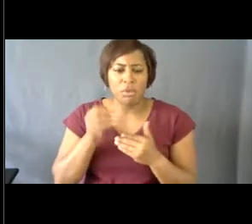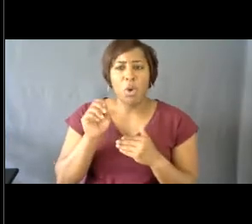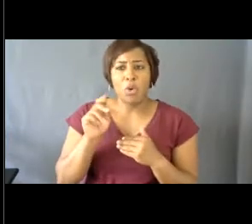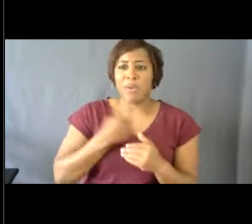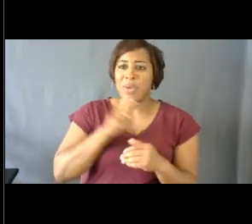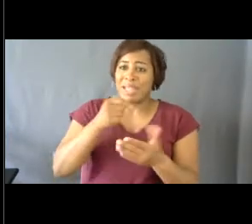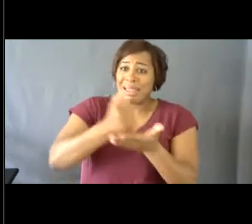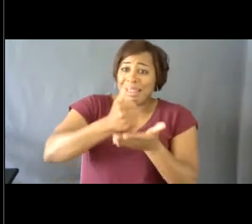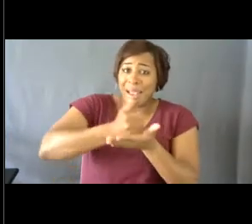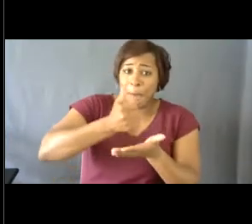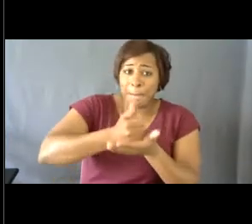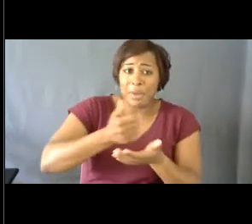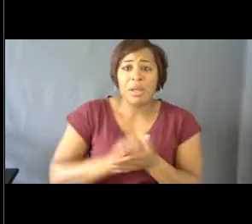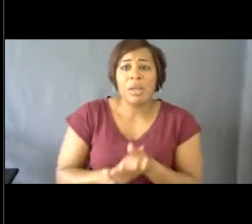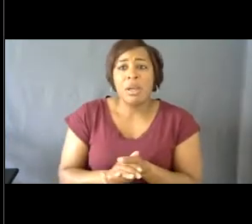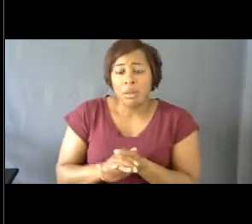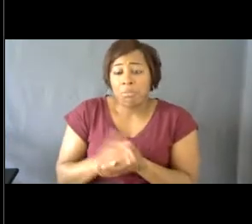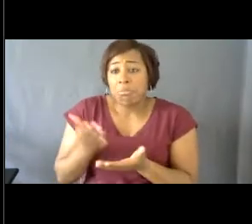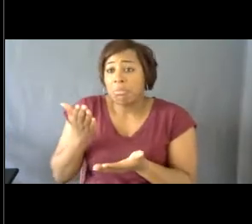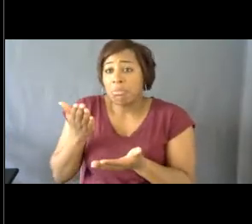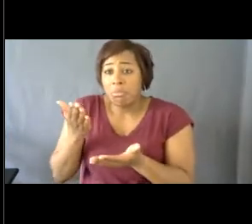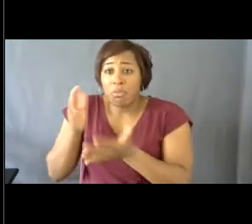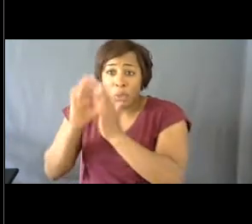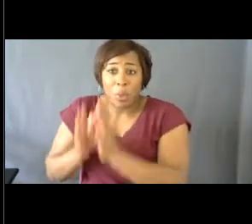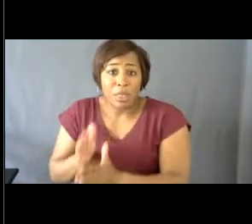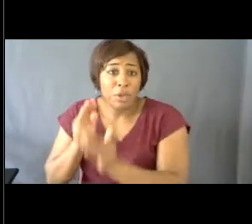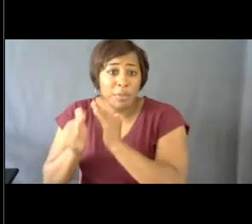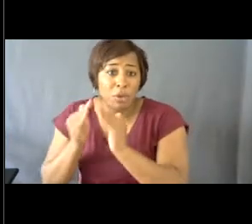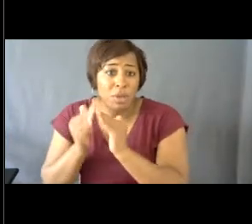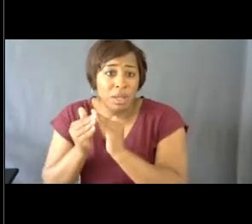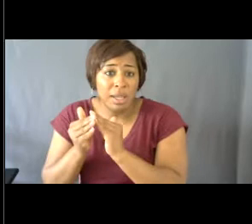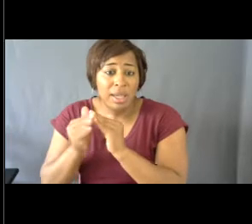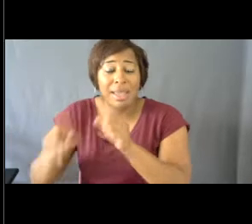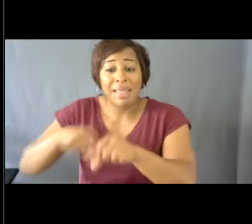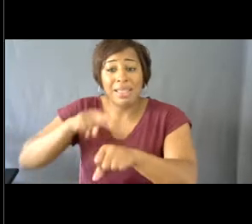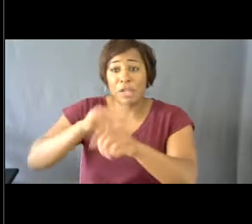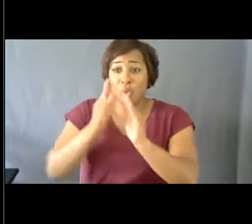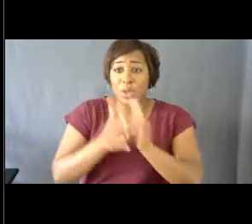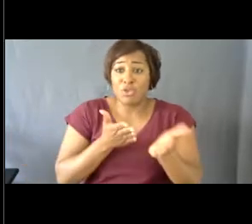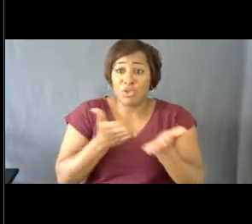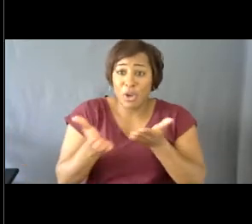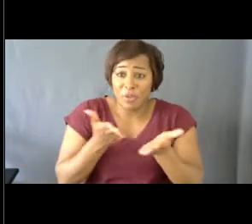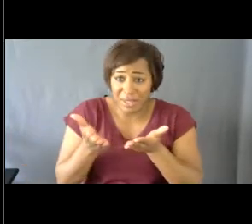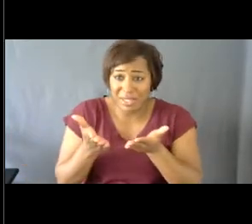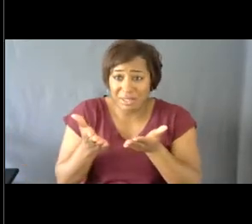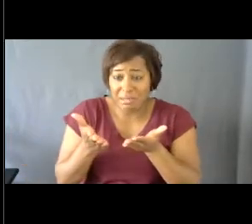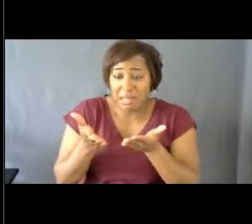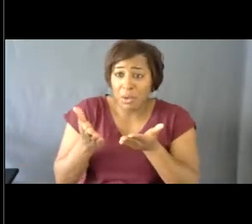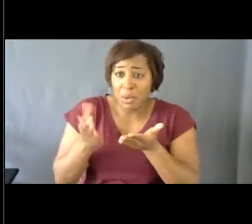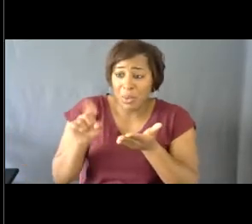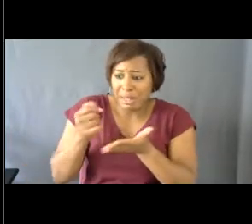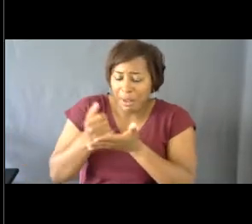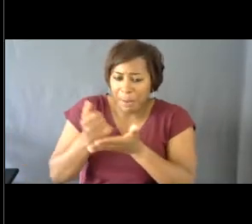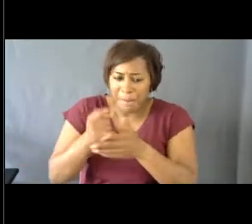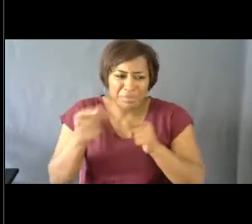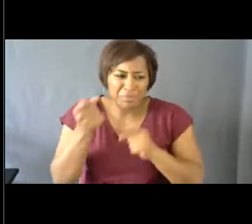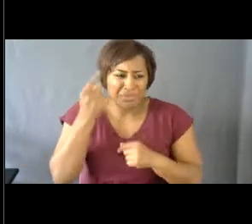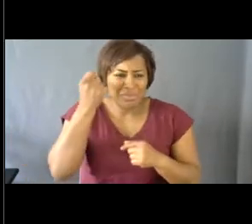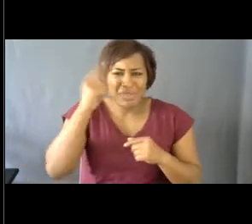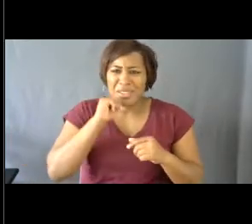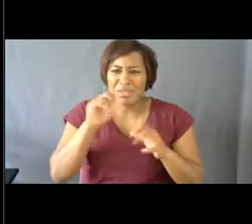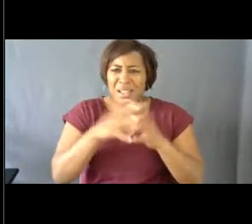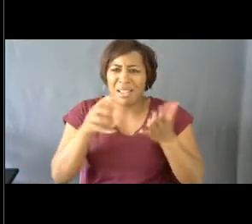meteorological the weather community as it is in the National Weather Service. But then we realized there's not a lot of research being done on